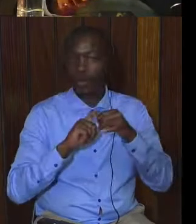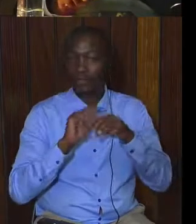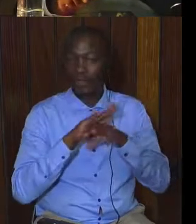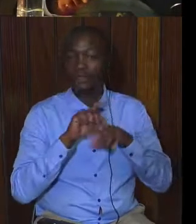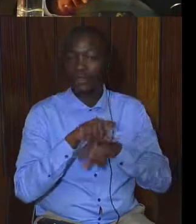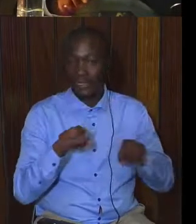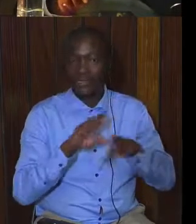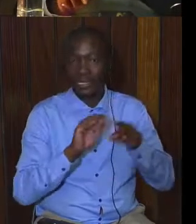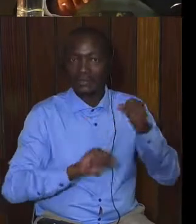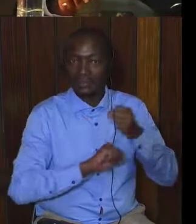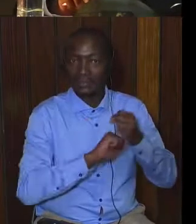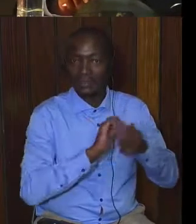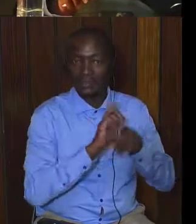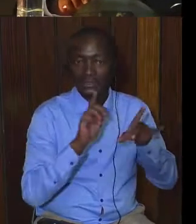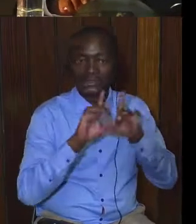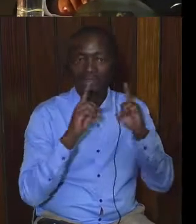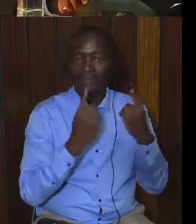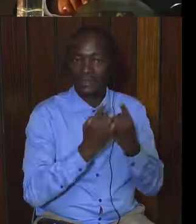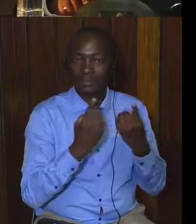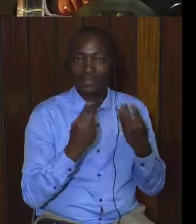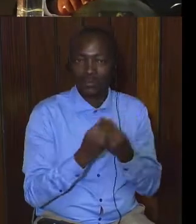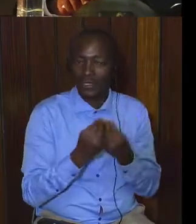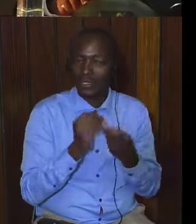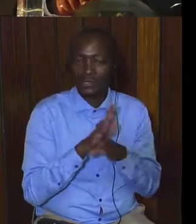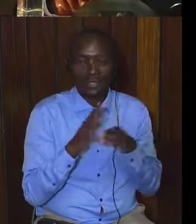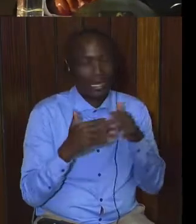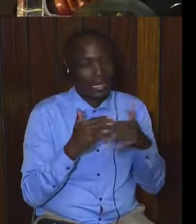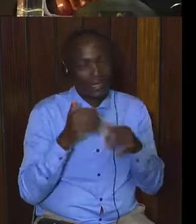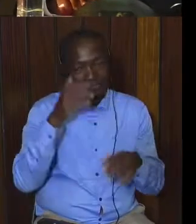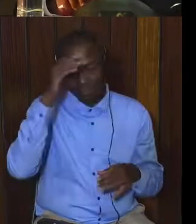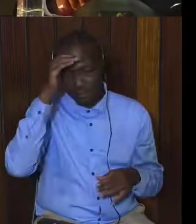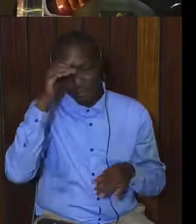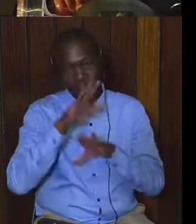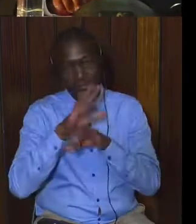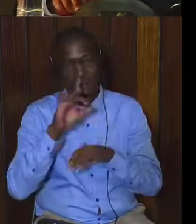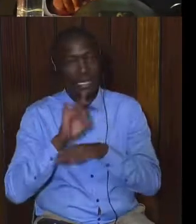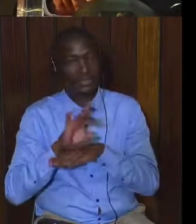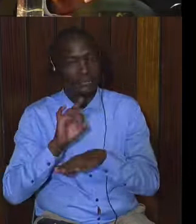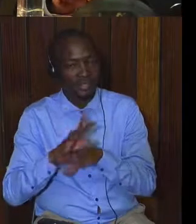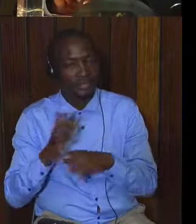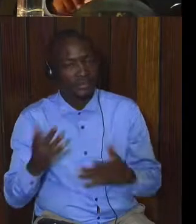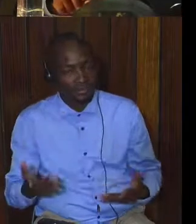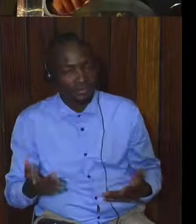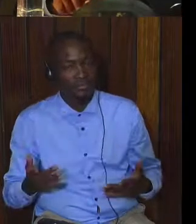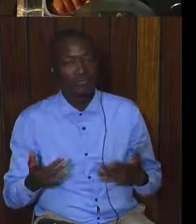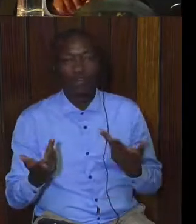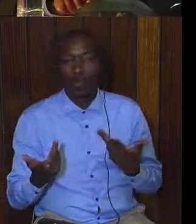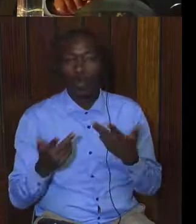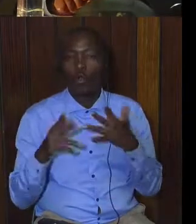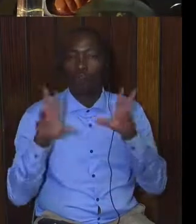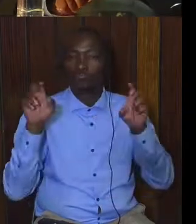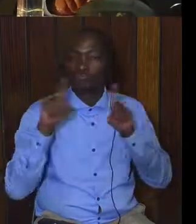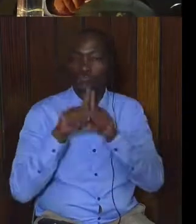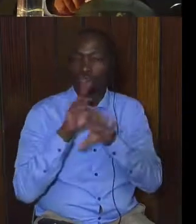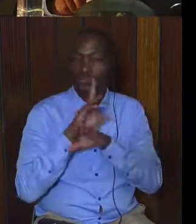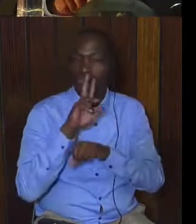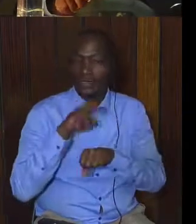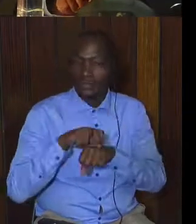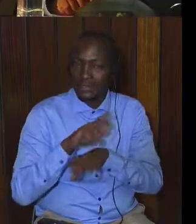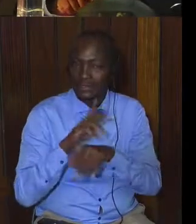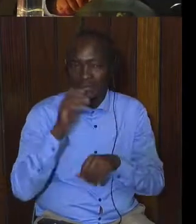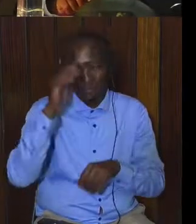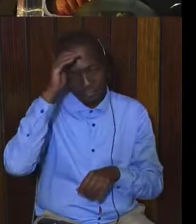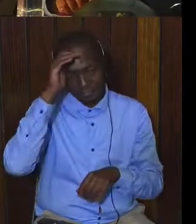support the department with any expert advice or any matters that requires